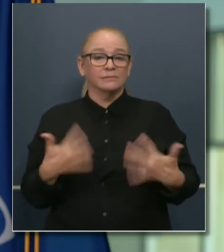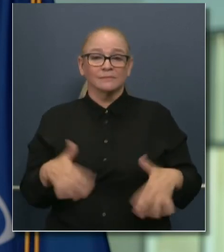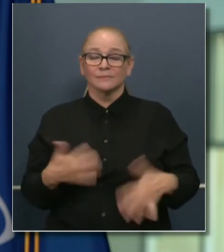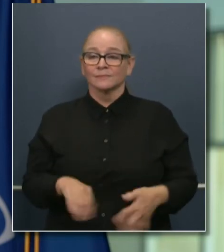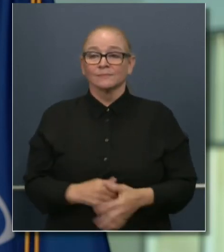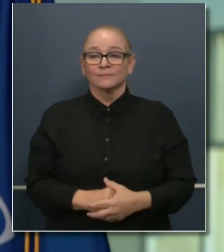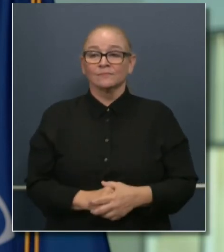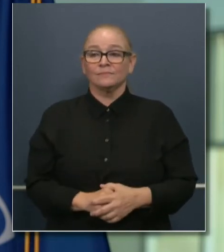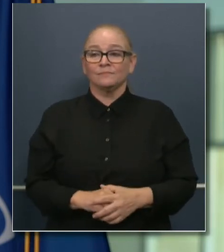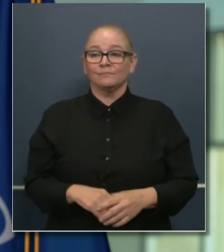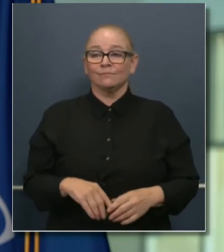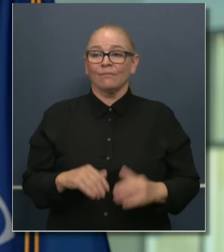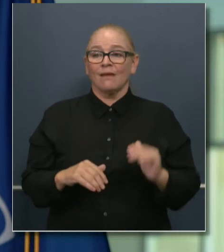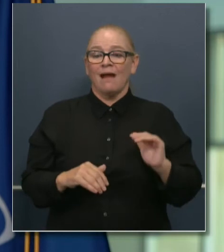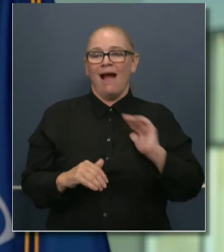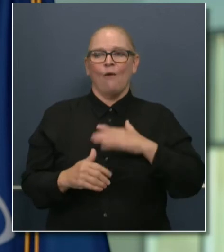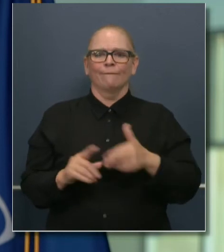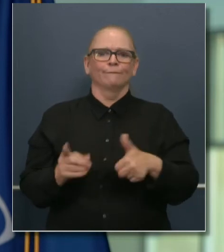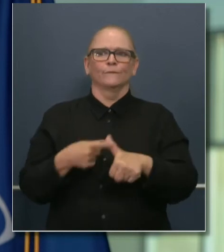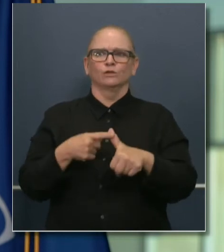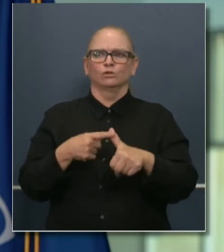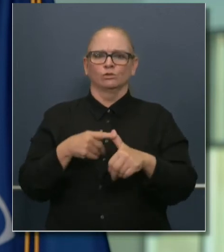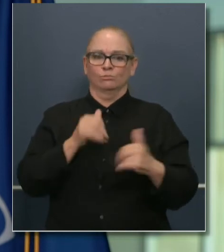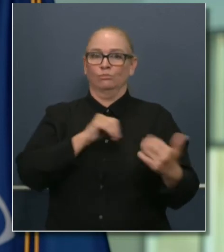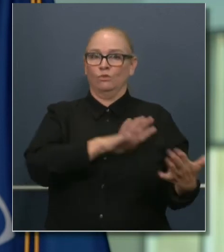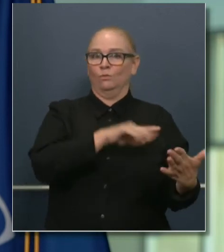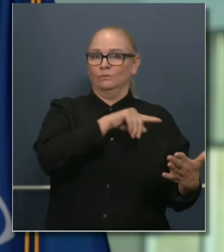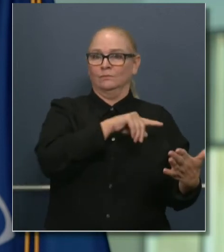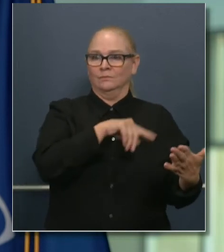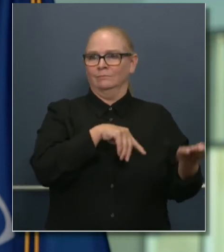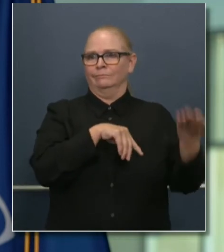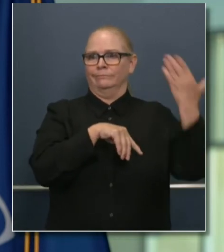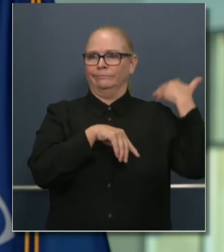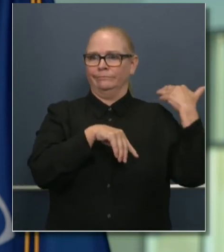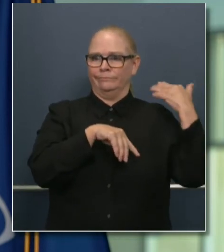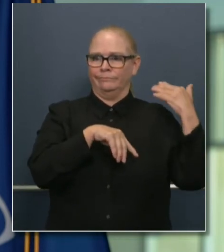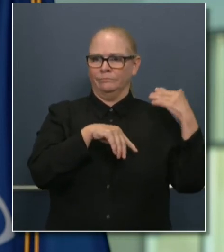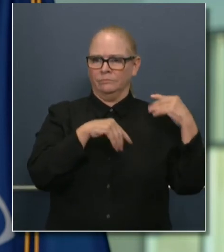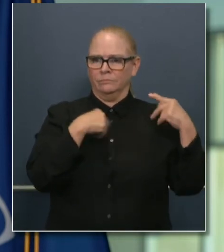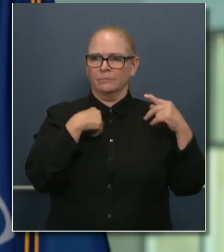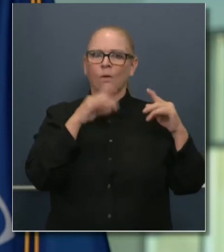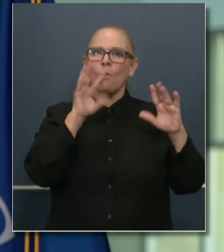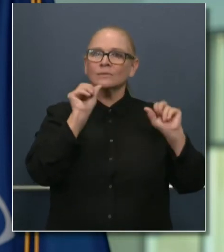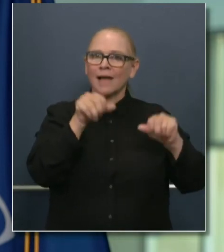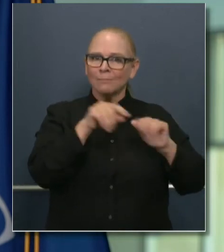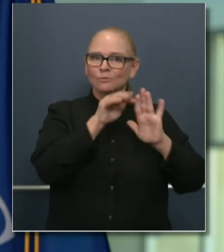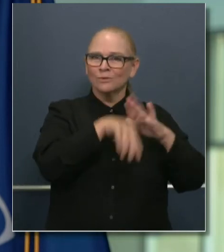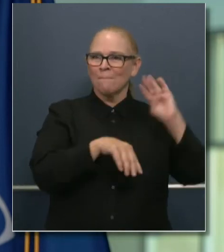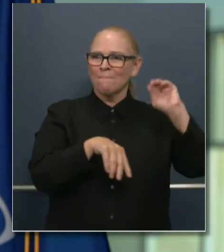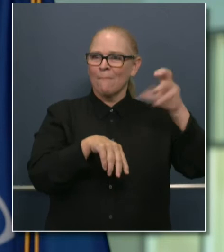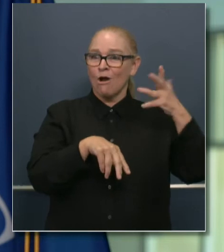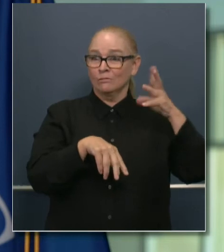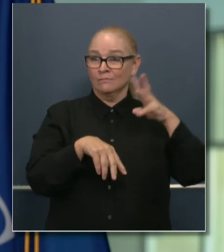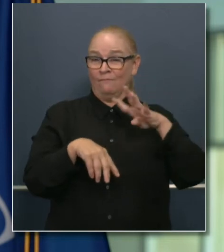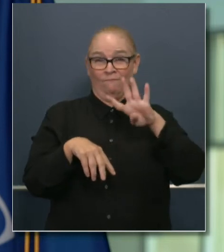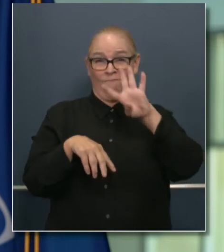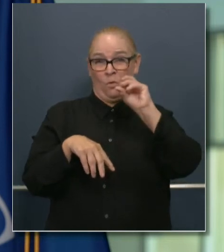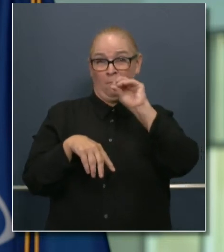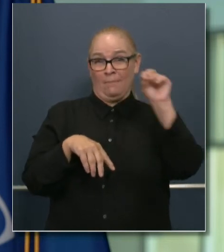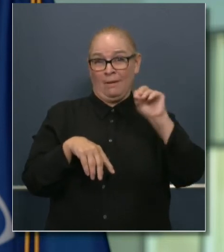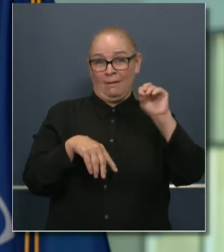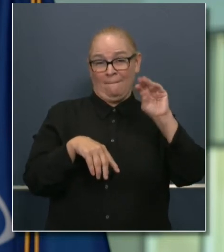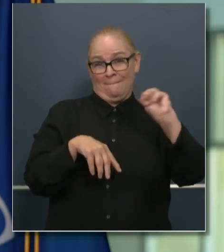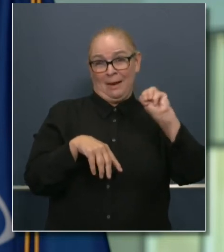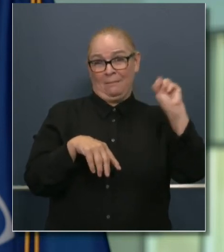first effort, we made tremendous progress because 40 million strong really met that moment and did everything in their